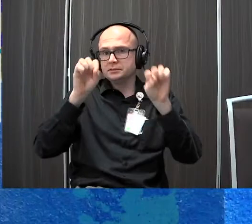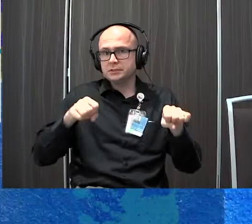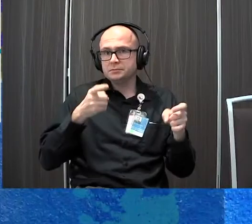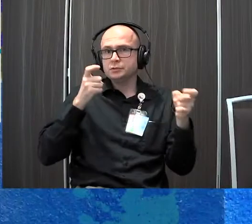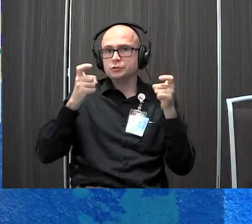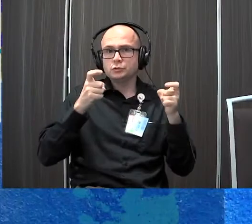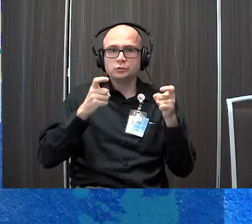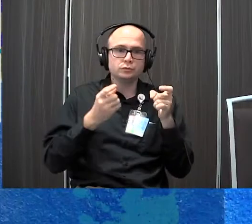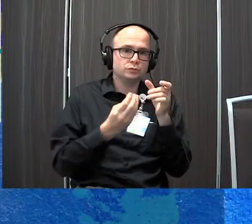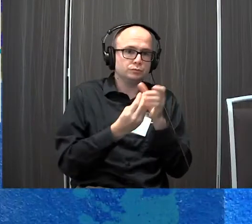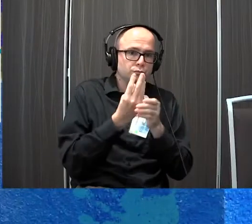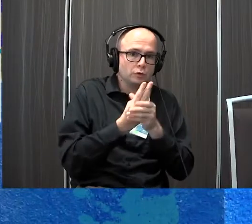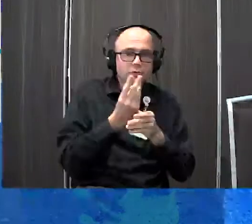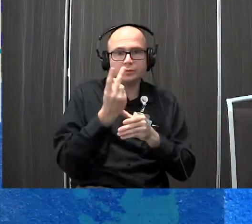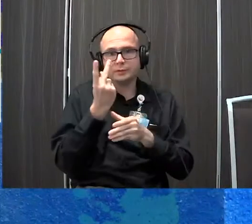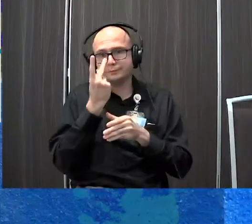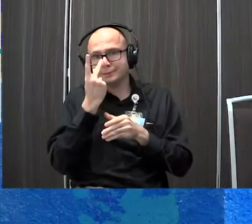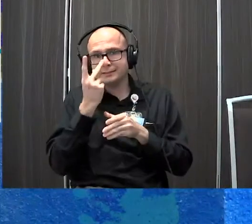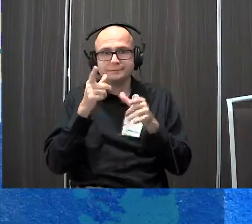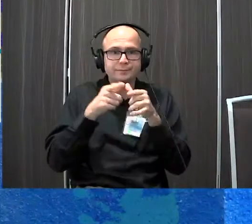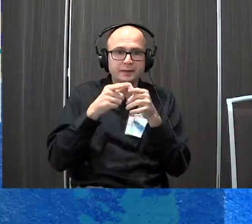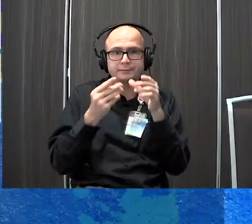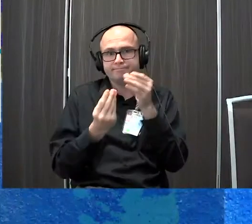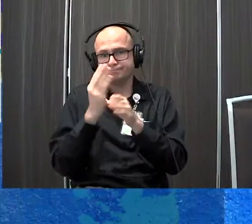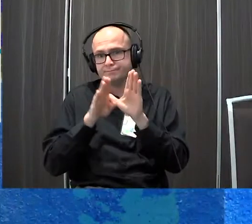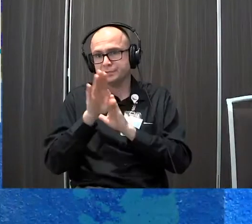both puberty as well as genital development.